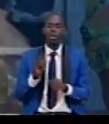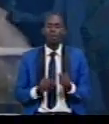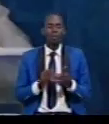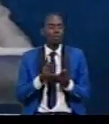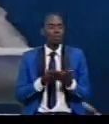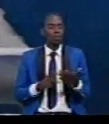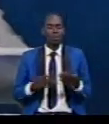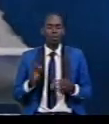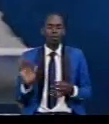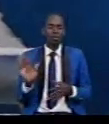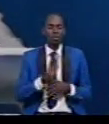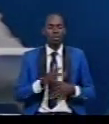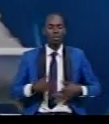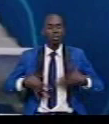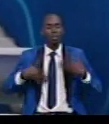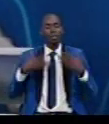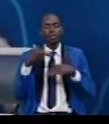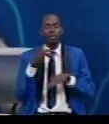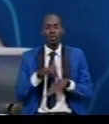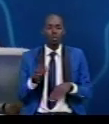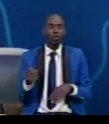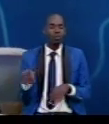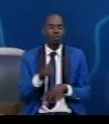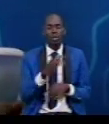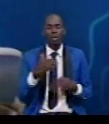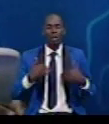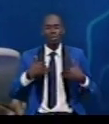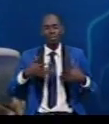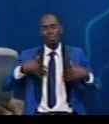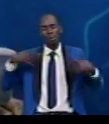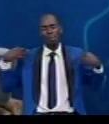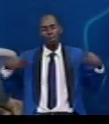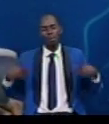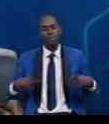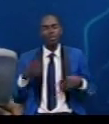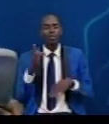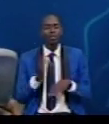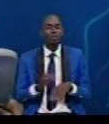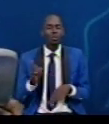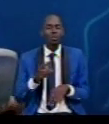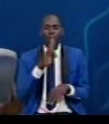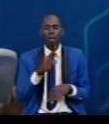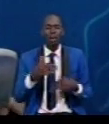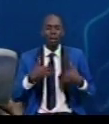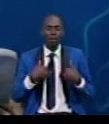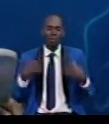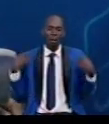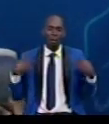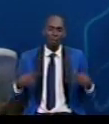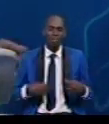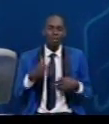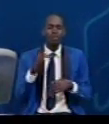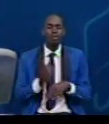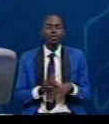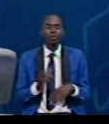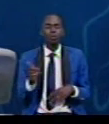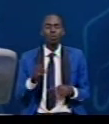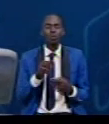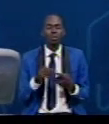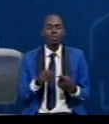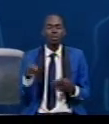lives, touch them where they ache, touch them where they have pain, touch them when they have